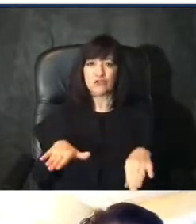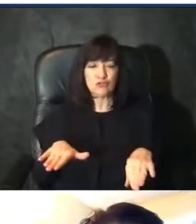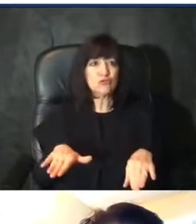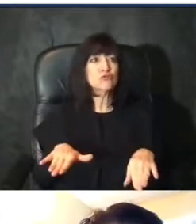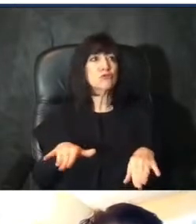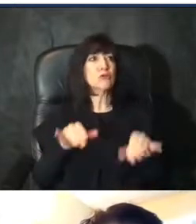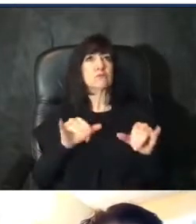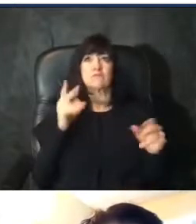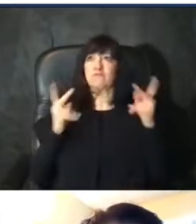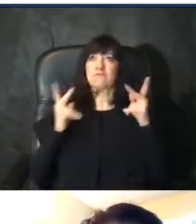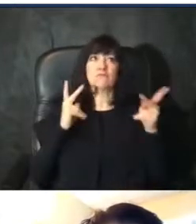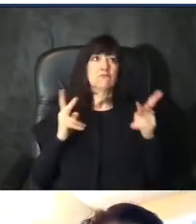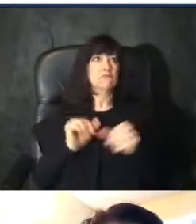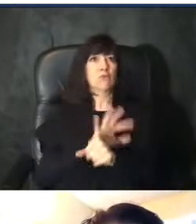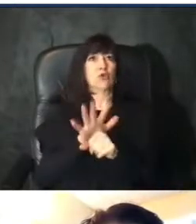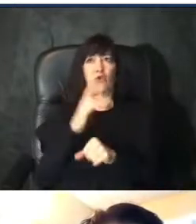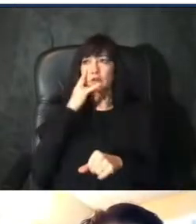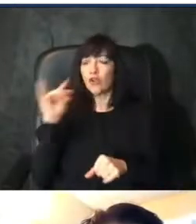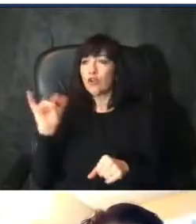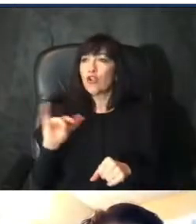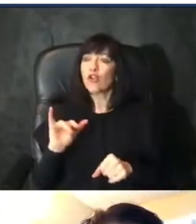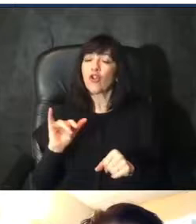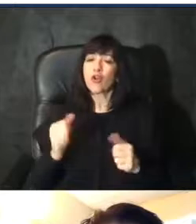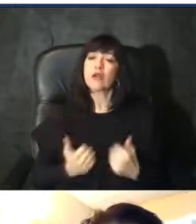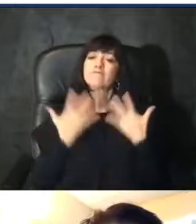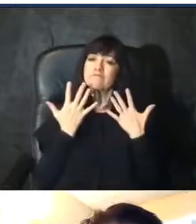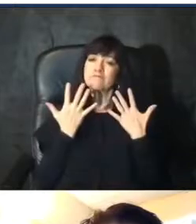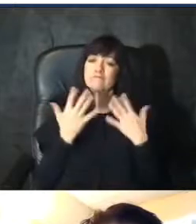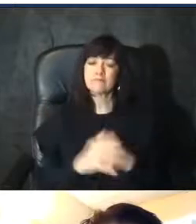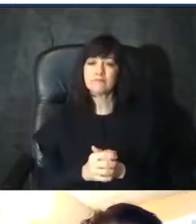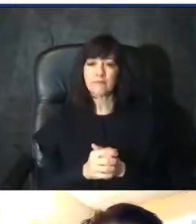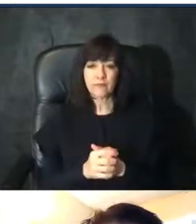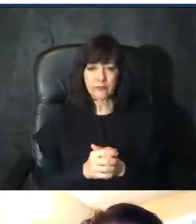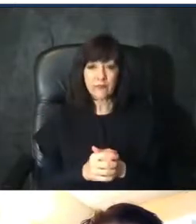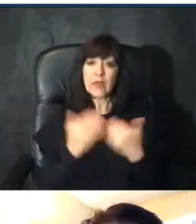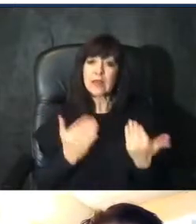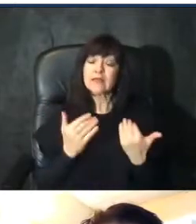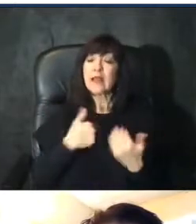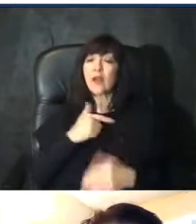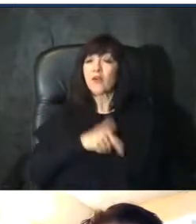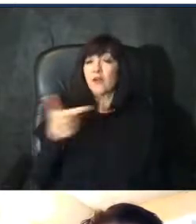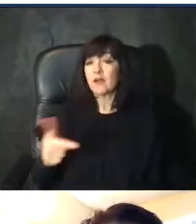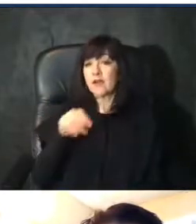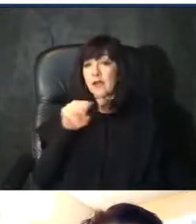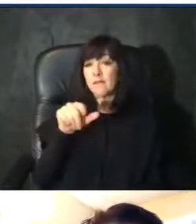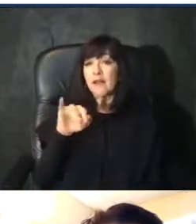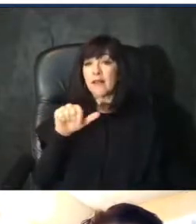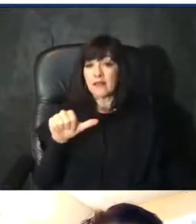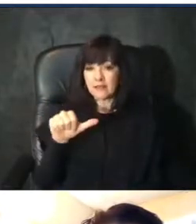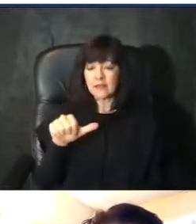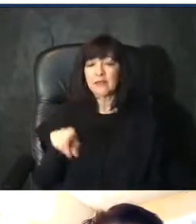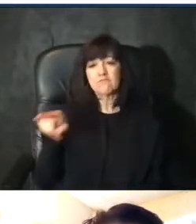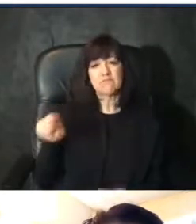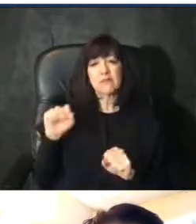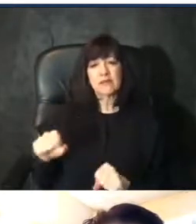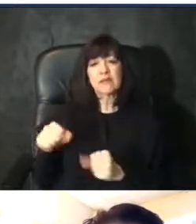information. Pass the baton to Malia around some things to look for and some things that caregivers can do.